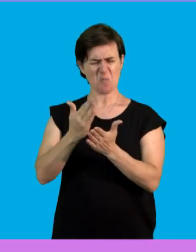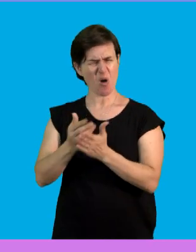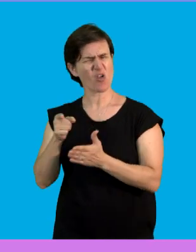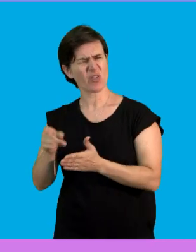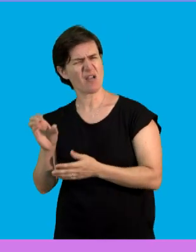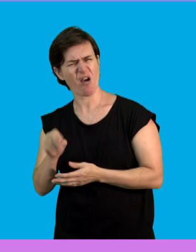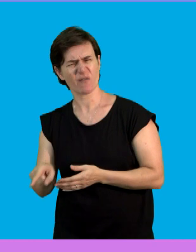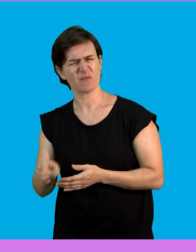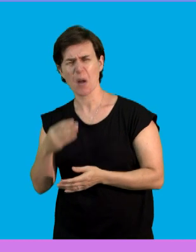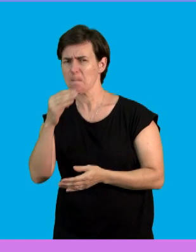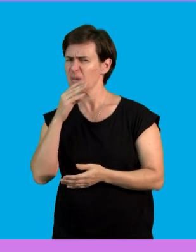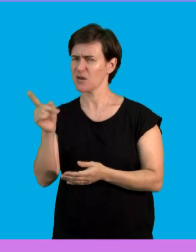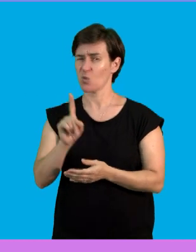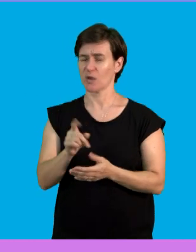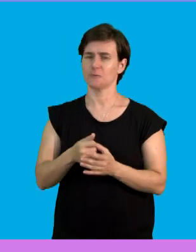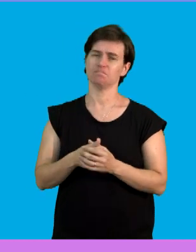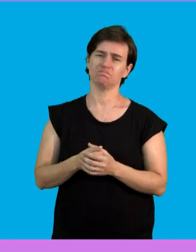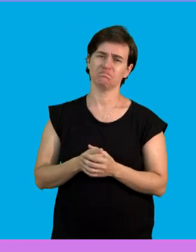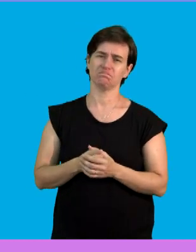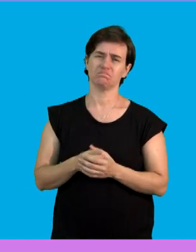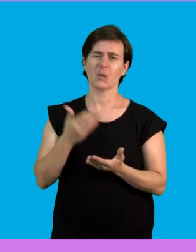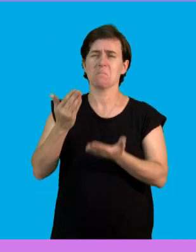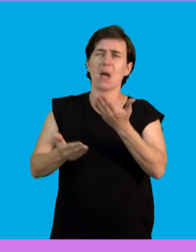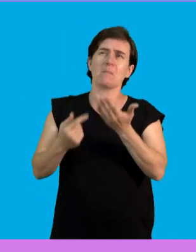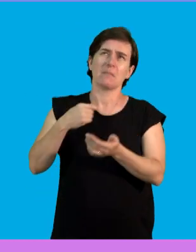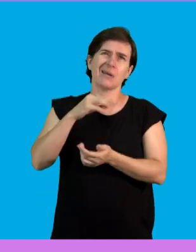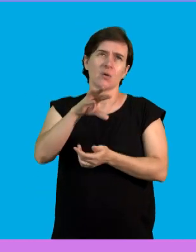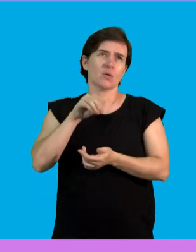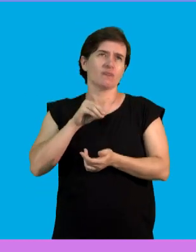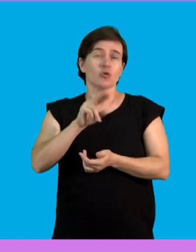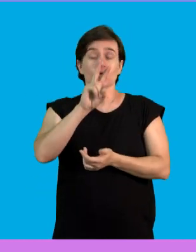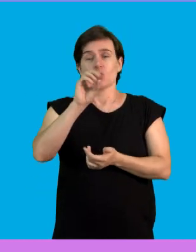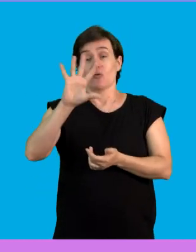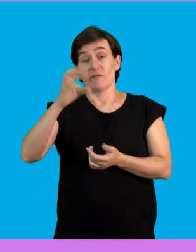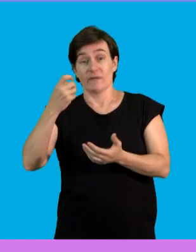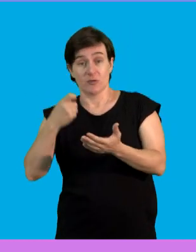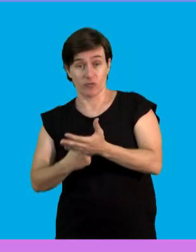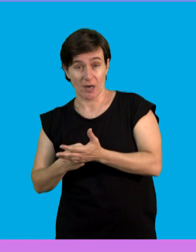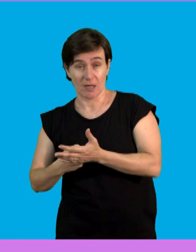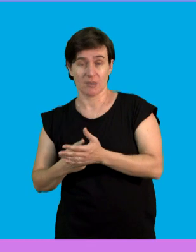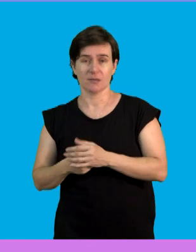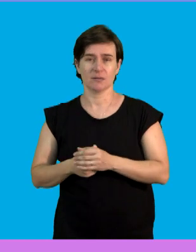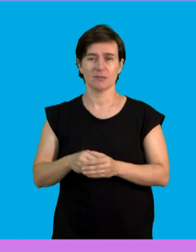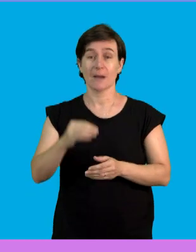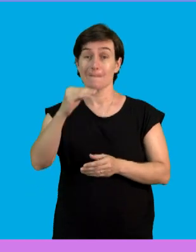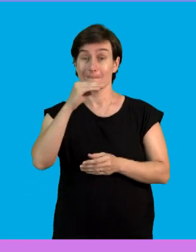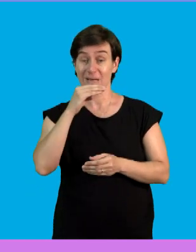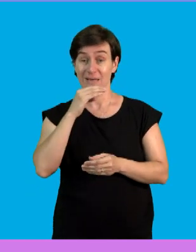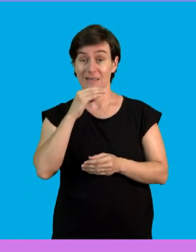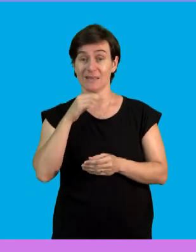you deduct or withdraw rather 250 Rand, you are going to